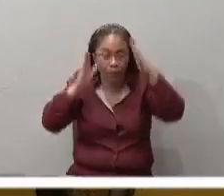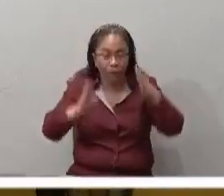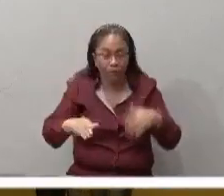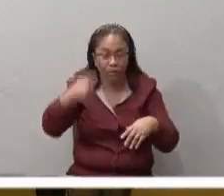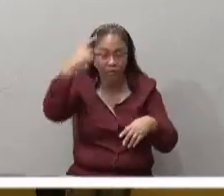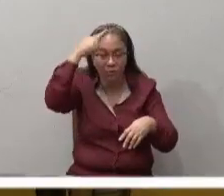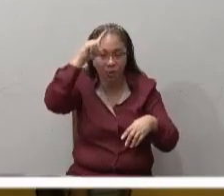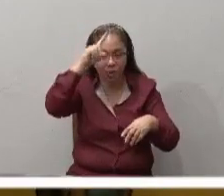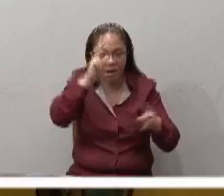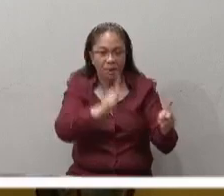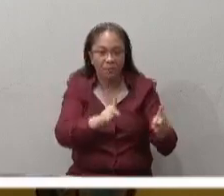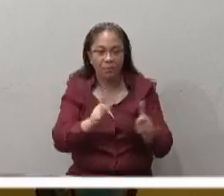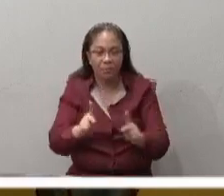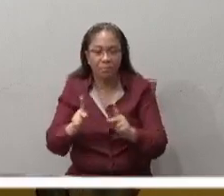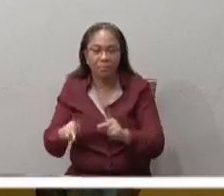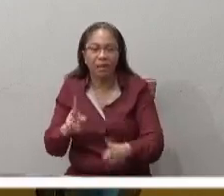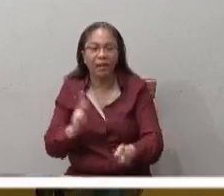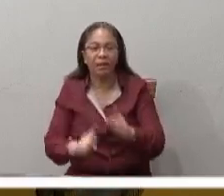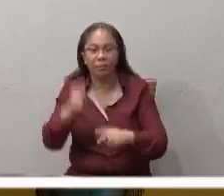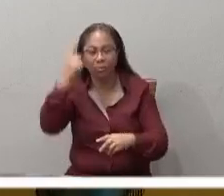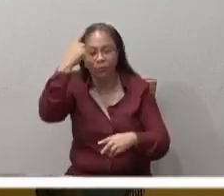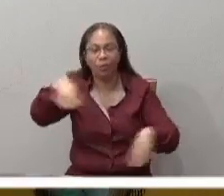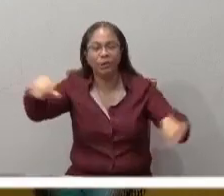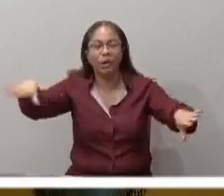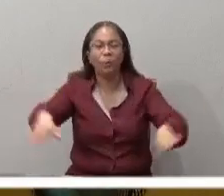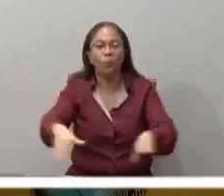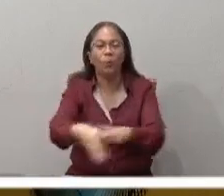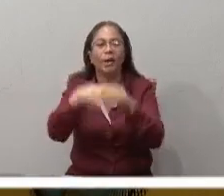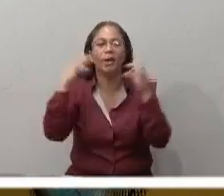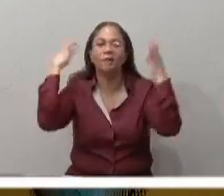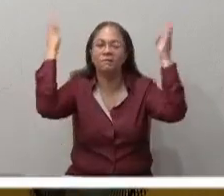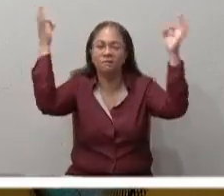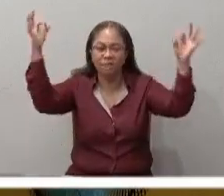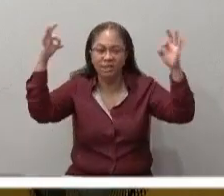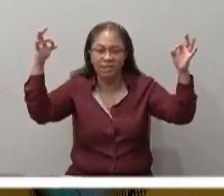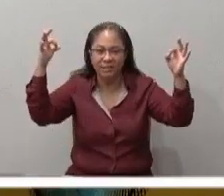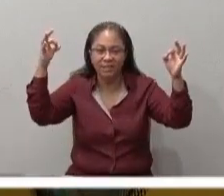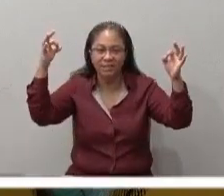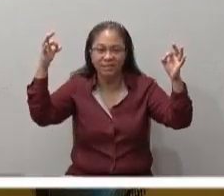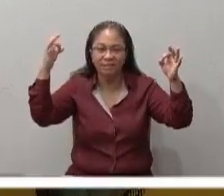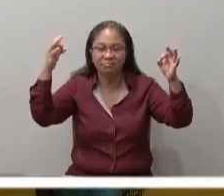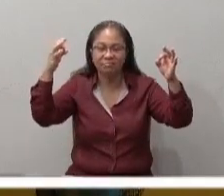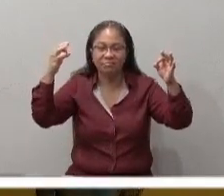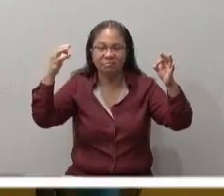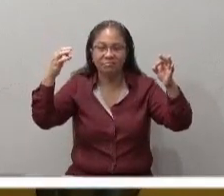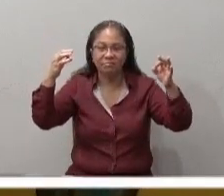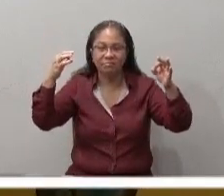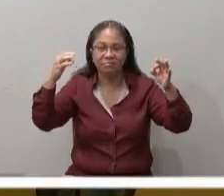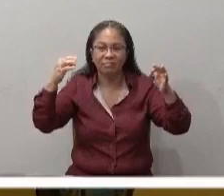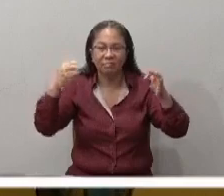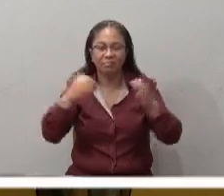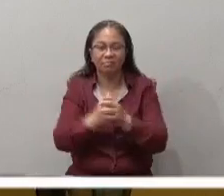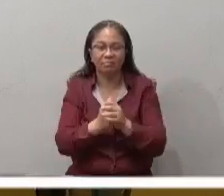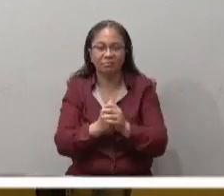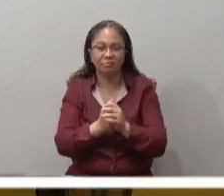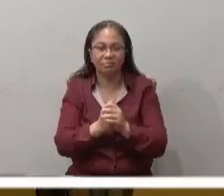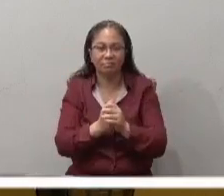banquet. For when his son would enter into nuptial union with the